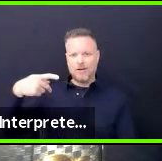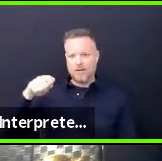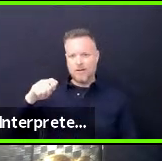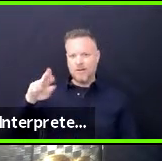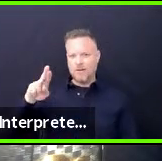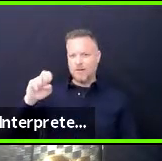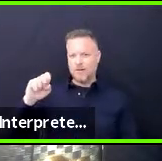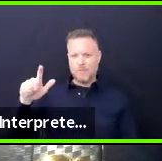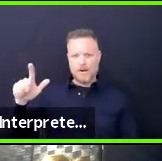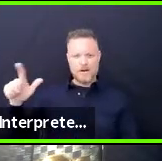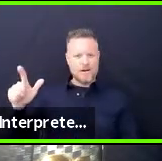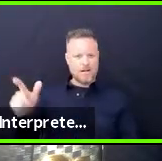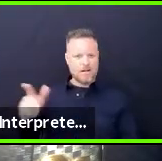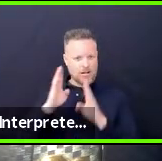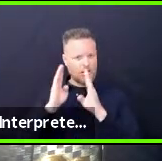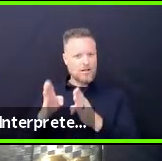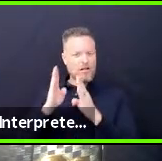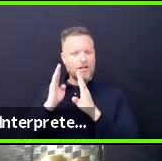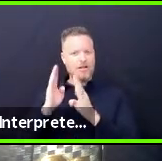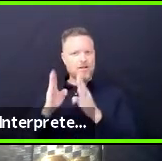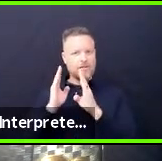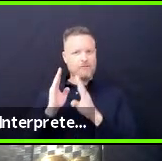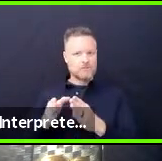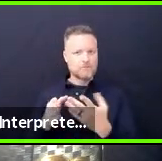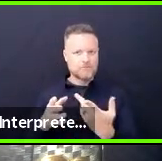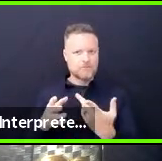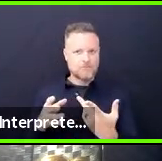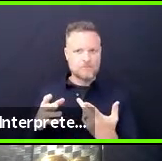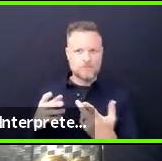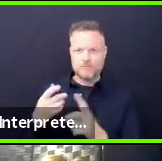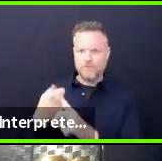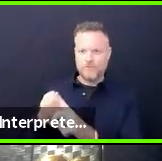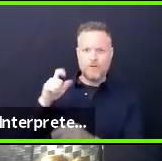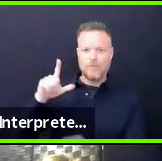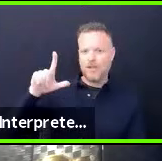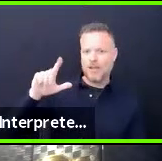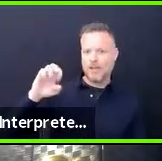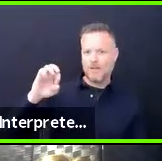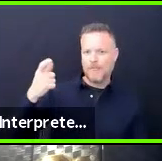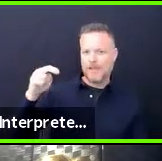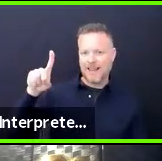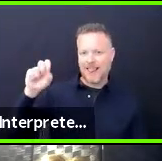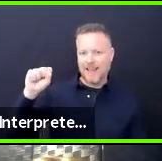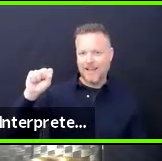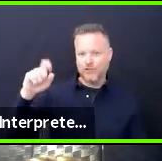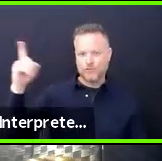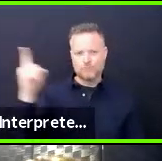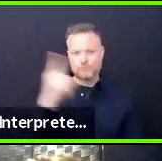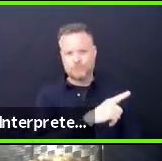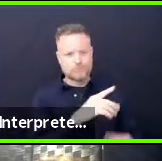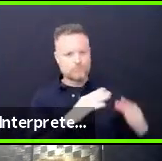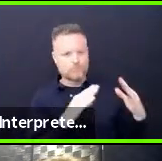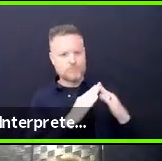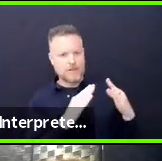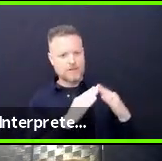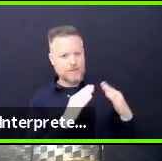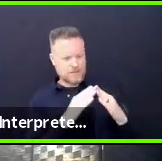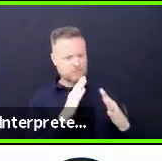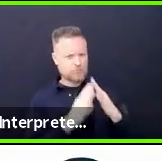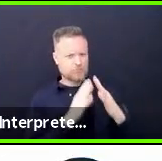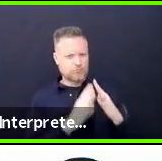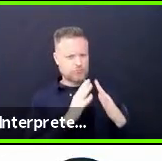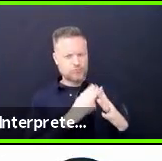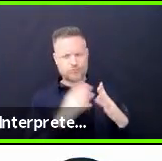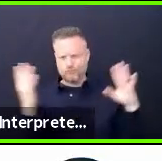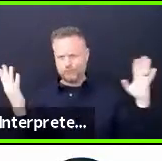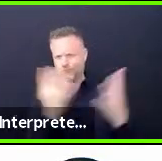main thoroughfare from the Legends area to downtown. And so there's always traffic. So